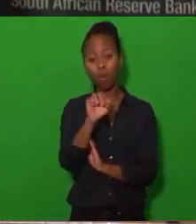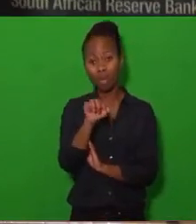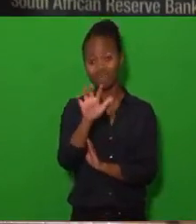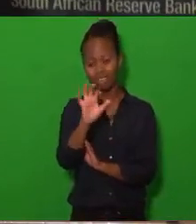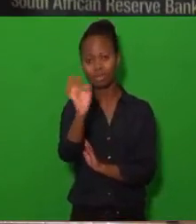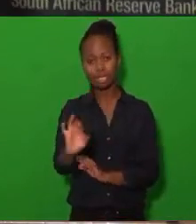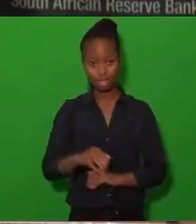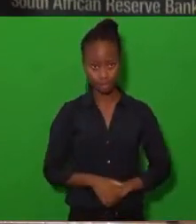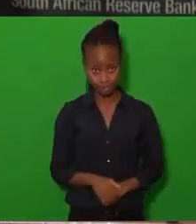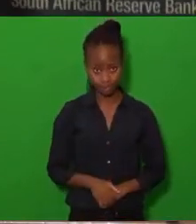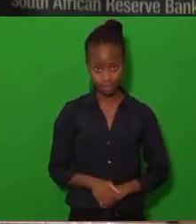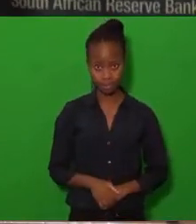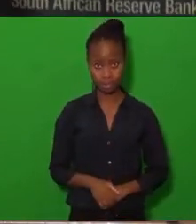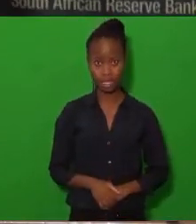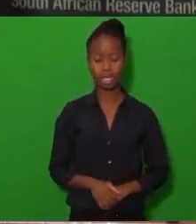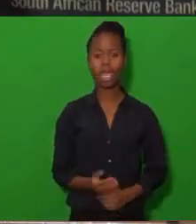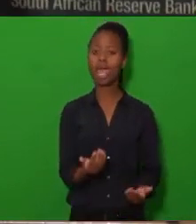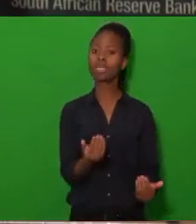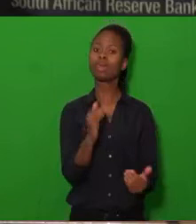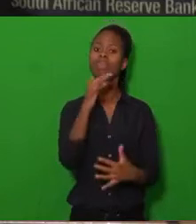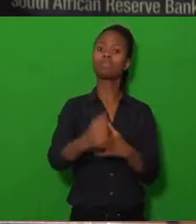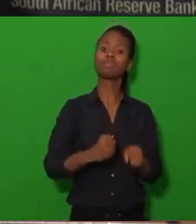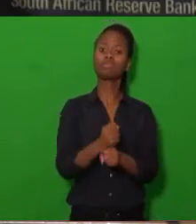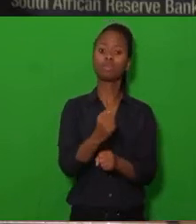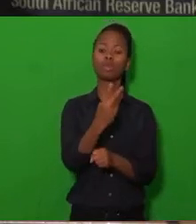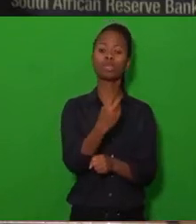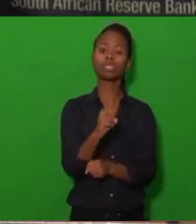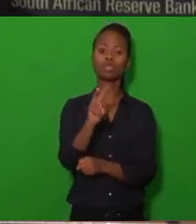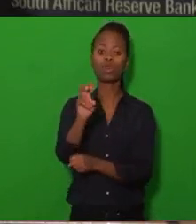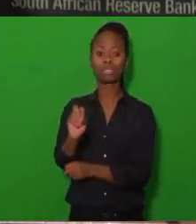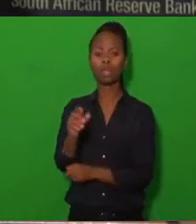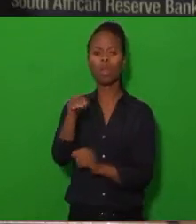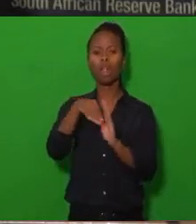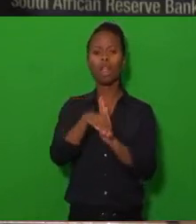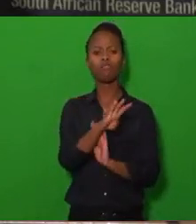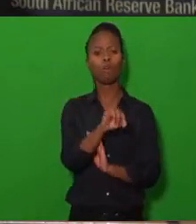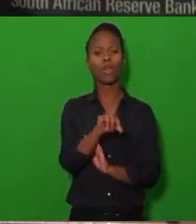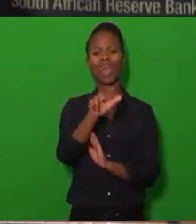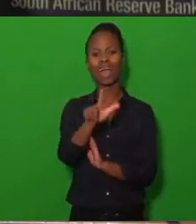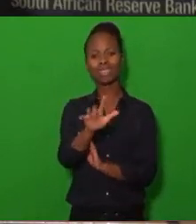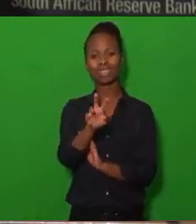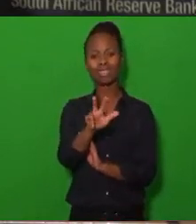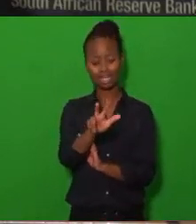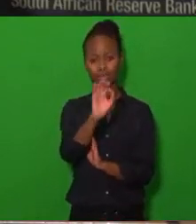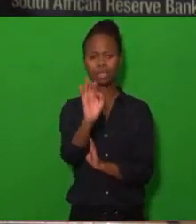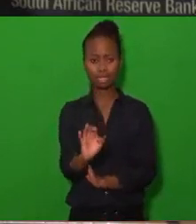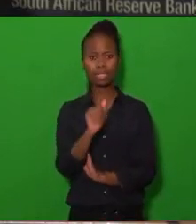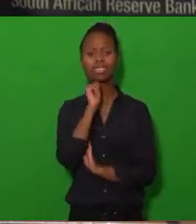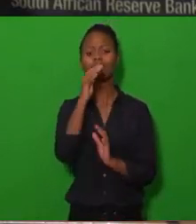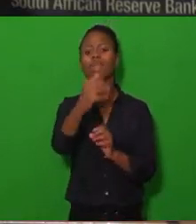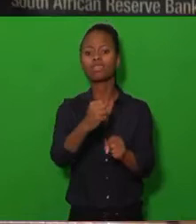Expectations for 2020 declined to 4.8% and to 5% for